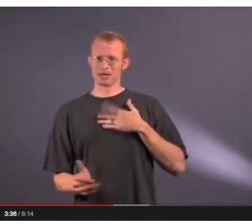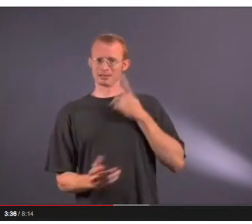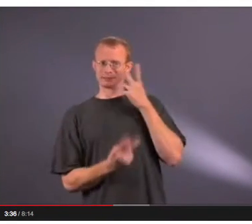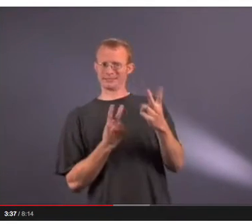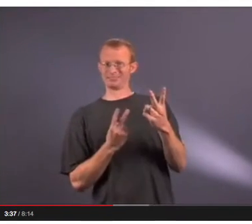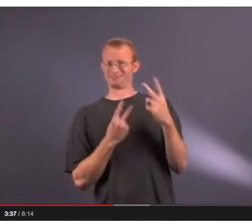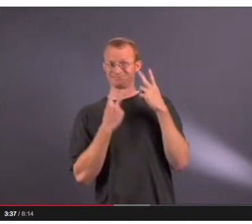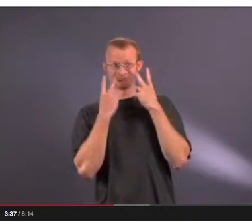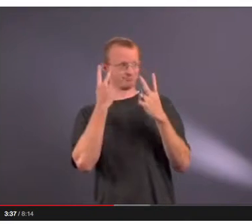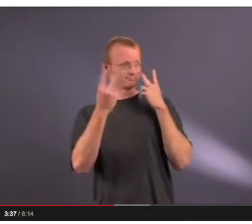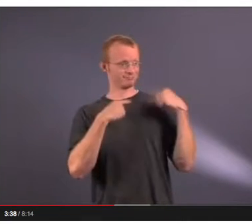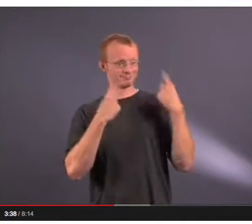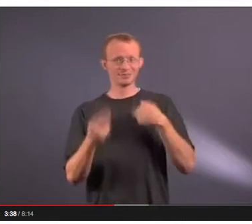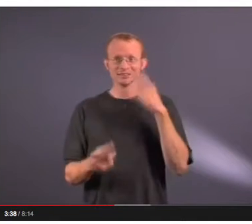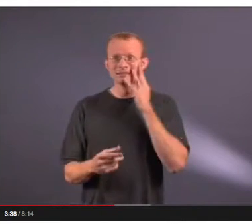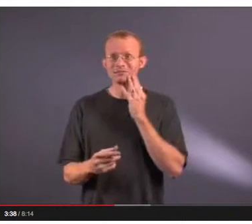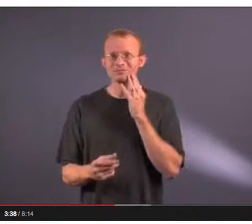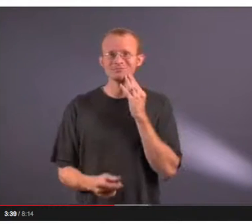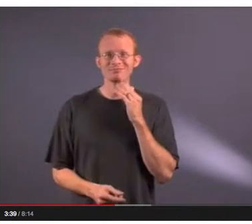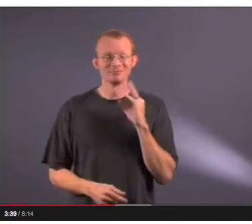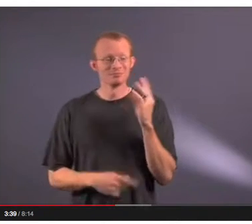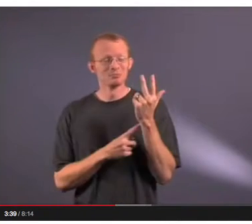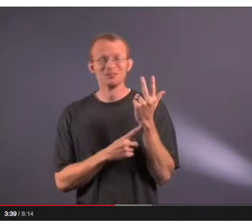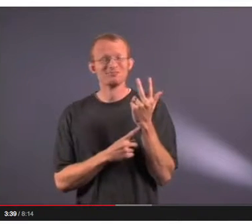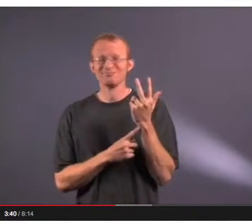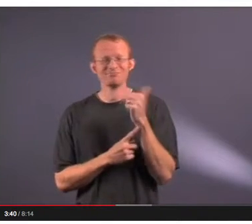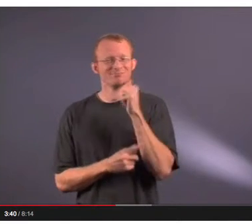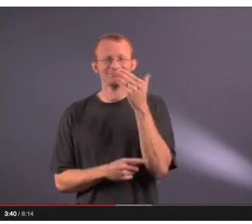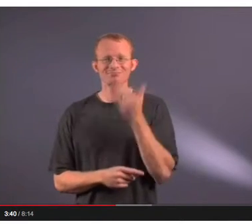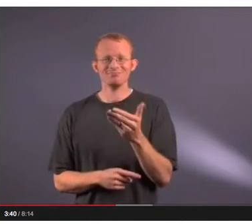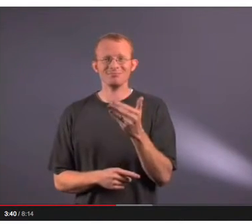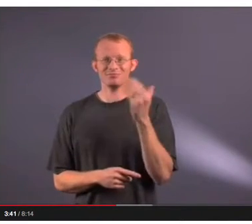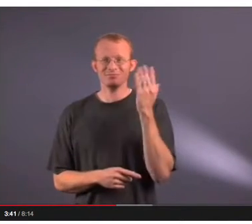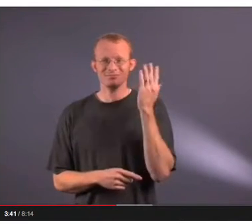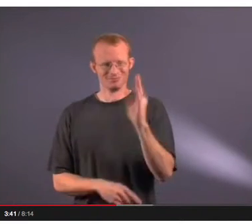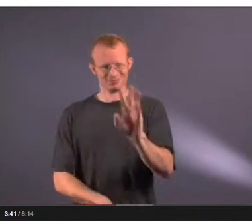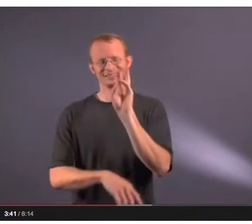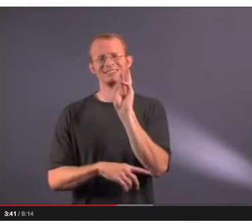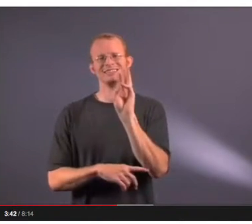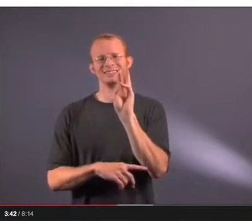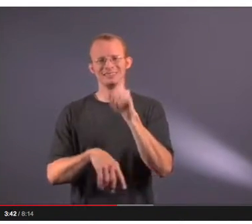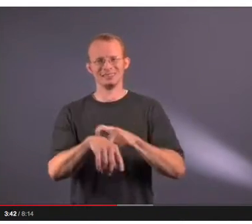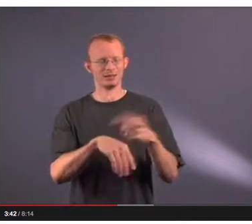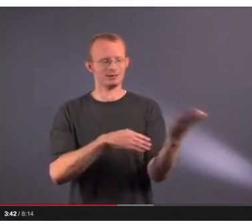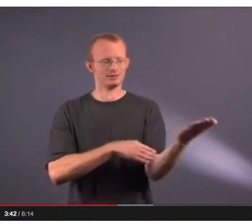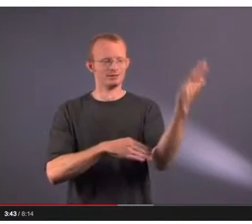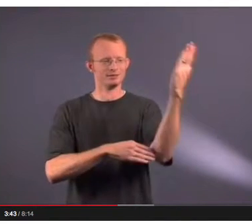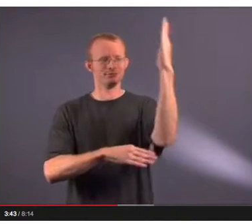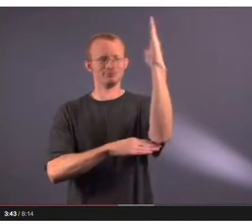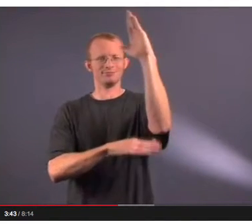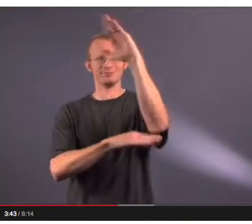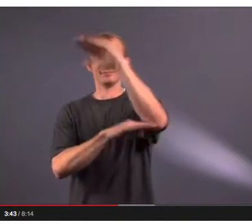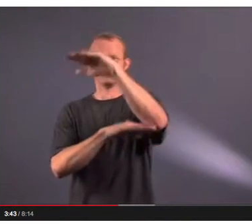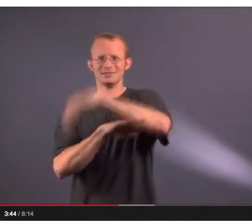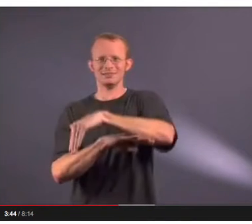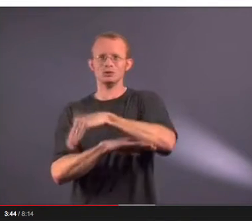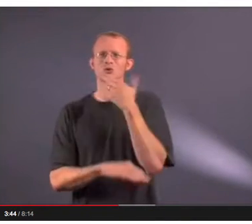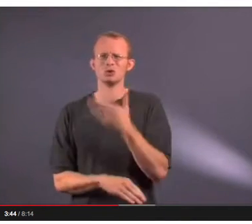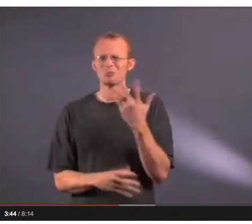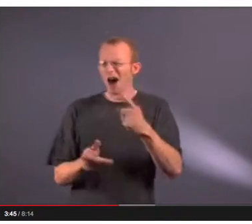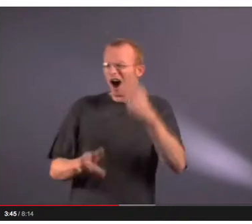night, and that's it. And so I look at that and it doesn't seem right. In my experience is 3 is just not enough. I like